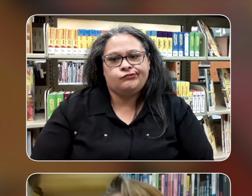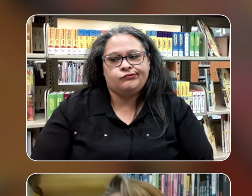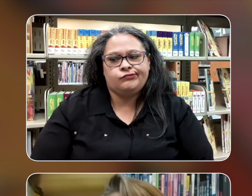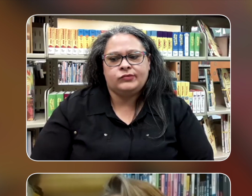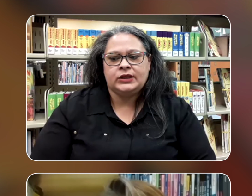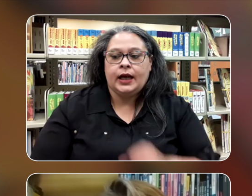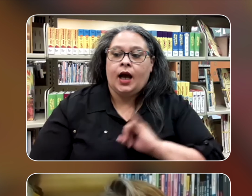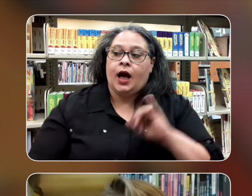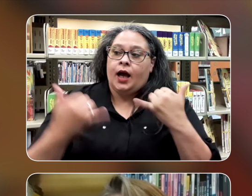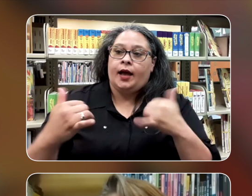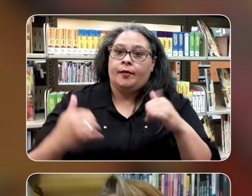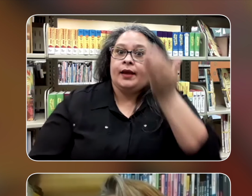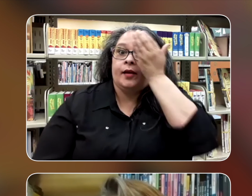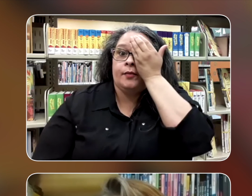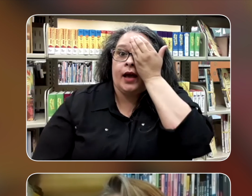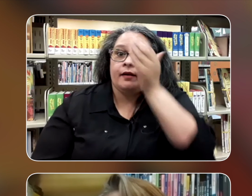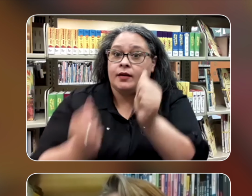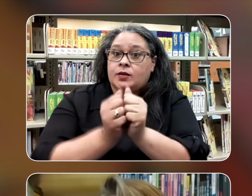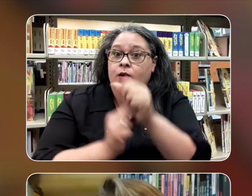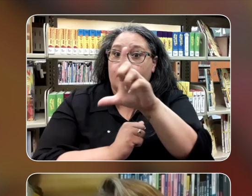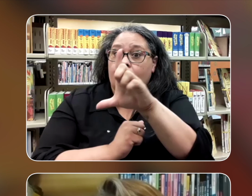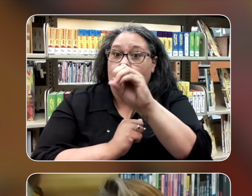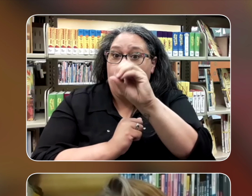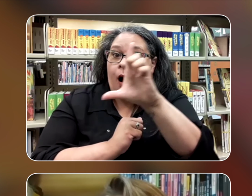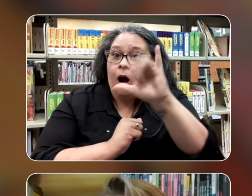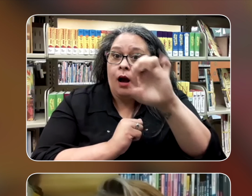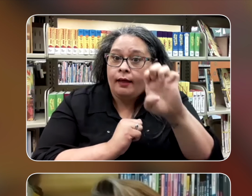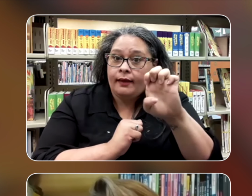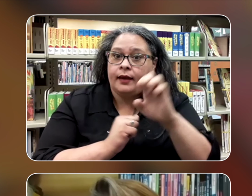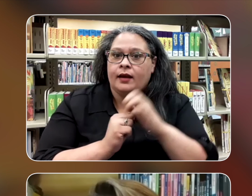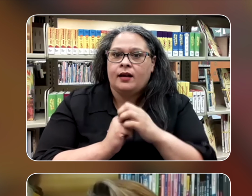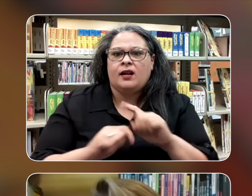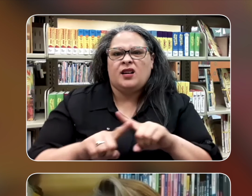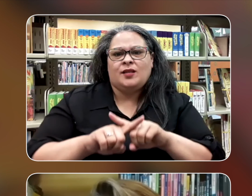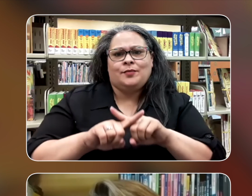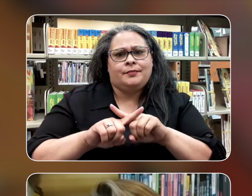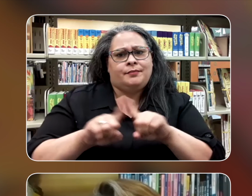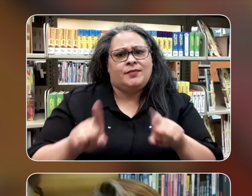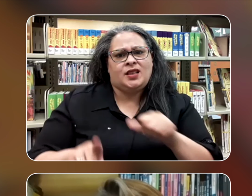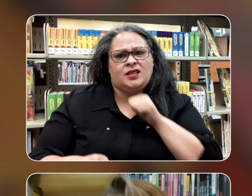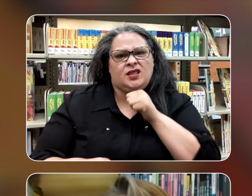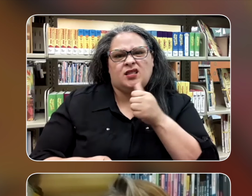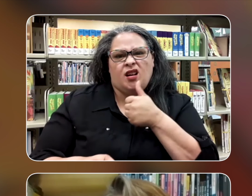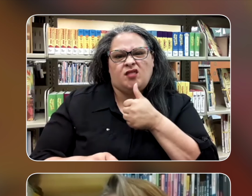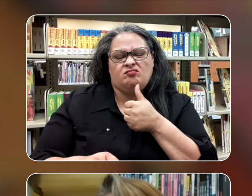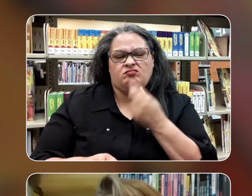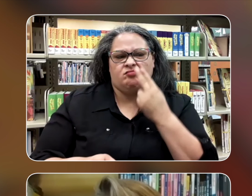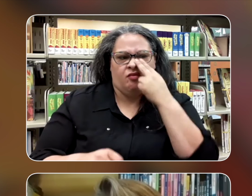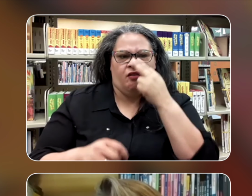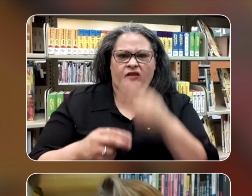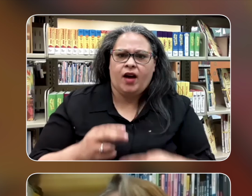I play pirates with Ollie at recess, but it's not very fun. Why